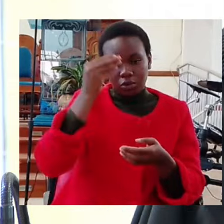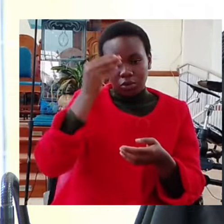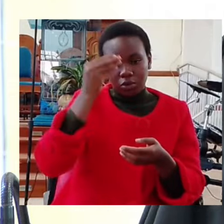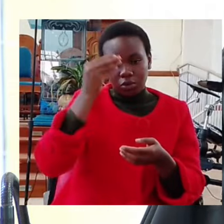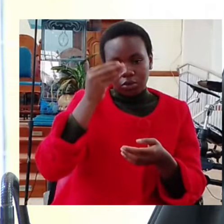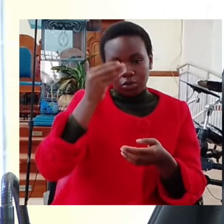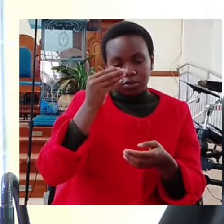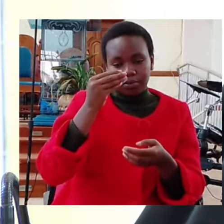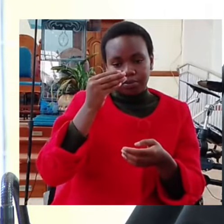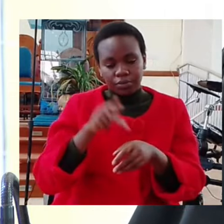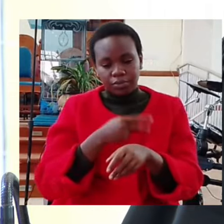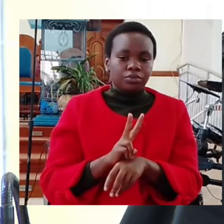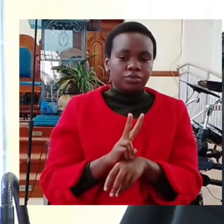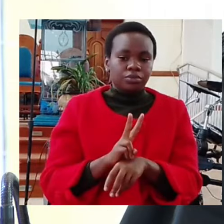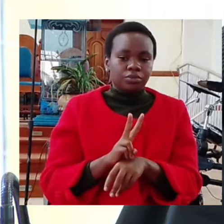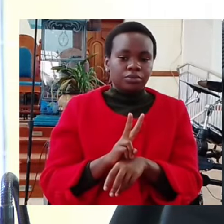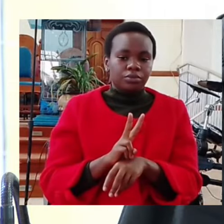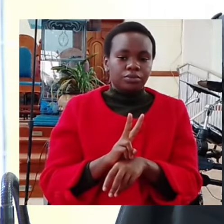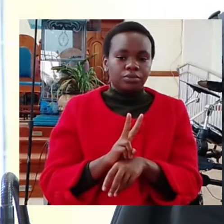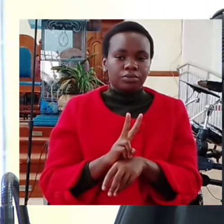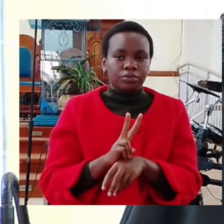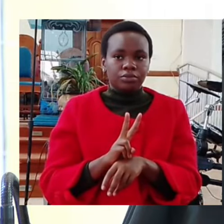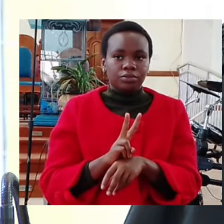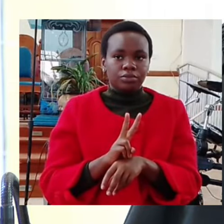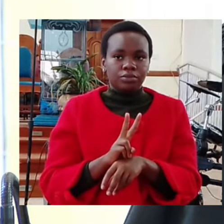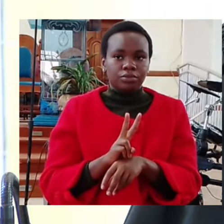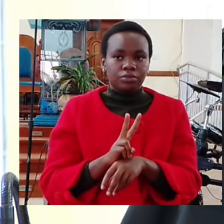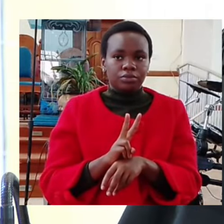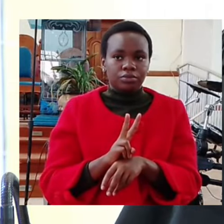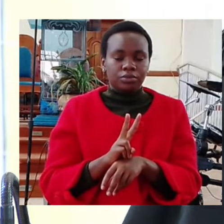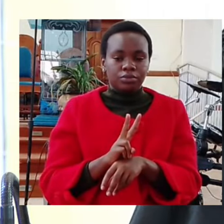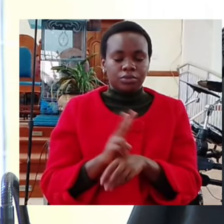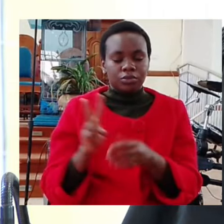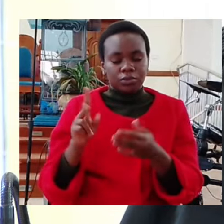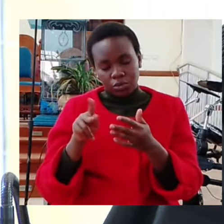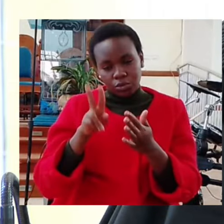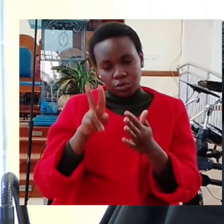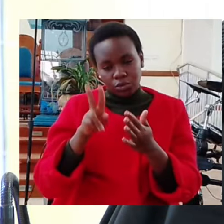Ogedhoma adhimo, adhimo ni yo Proverbs. Ogedhoma adhimo 12.